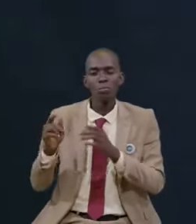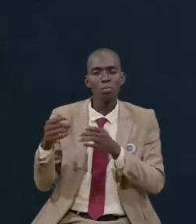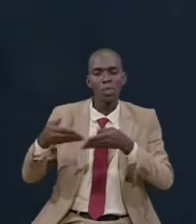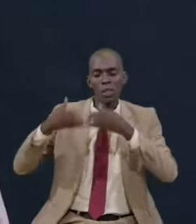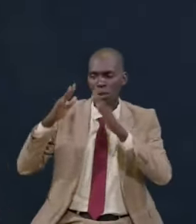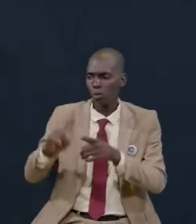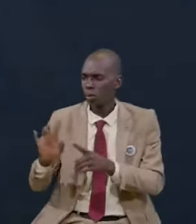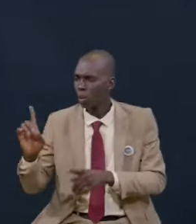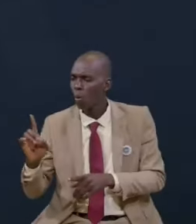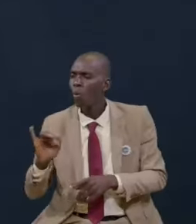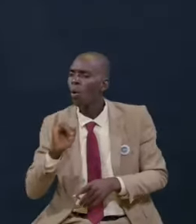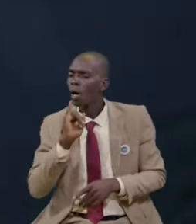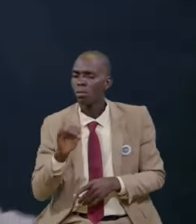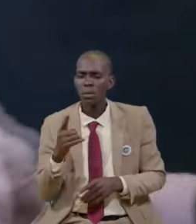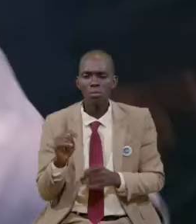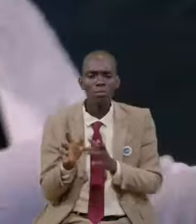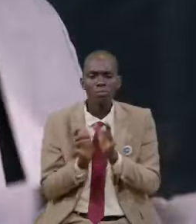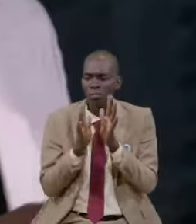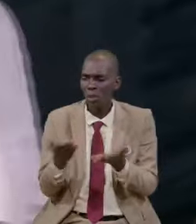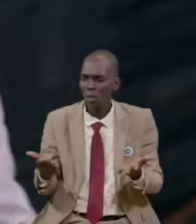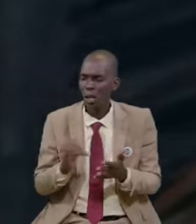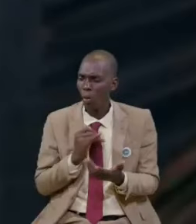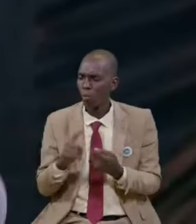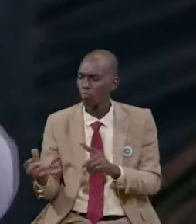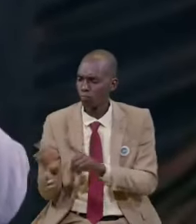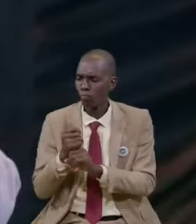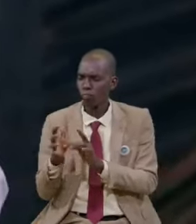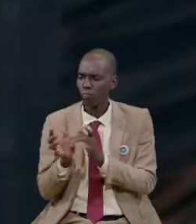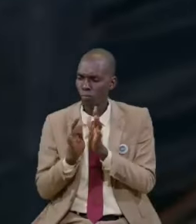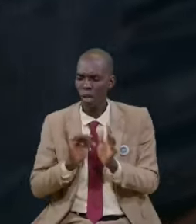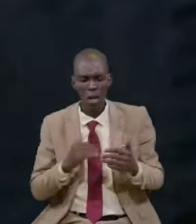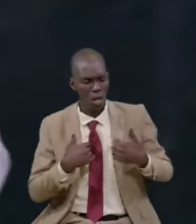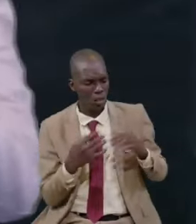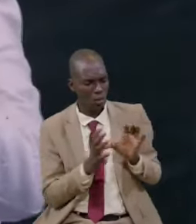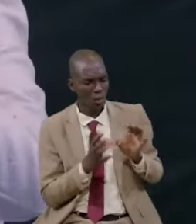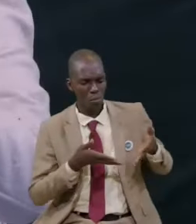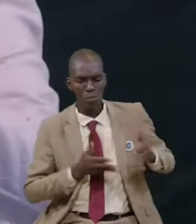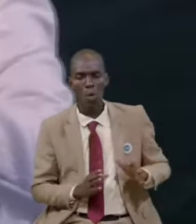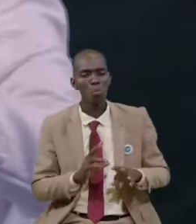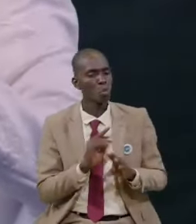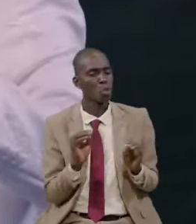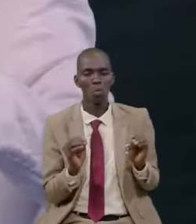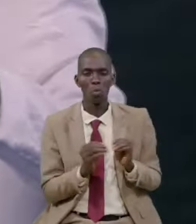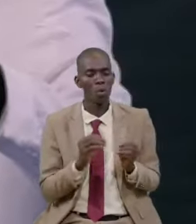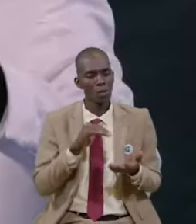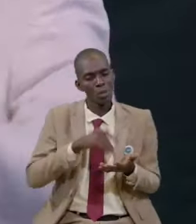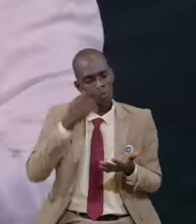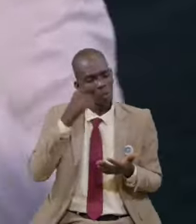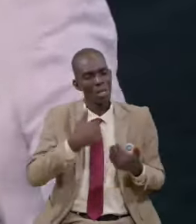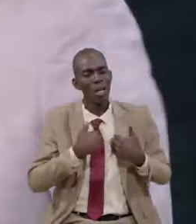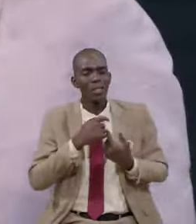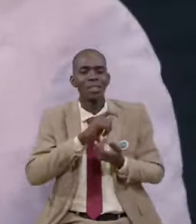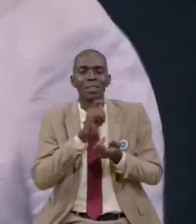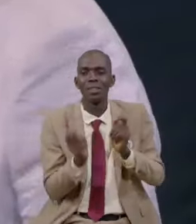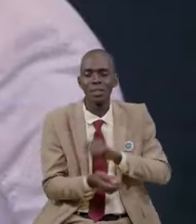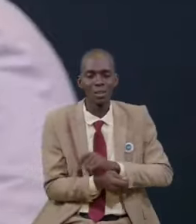a change happens. When there's a turning around. And when the things you plan to do and the